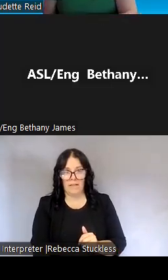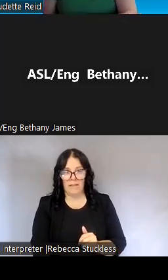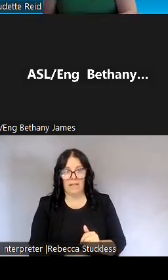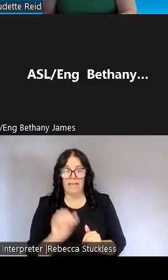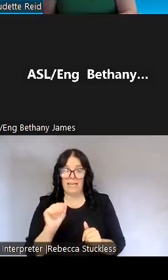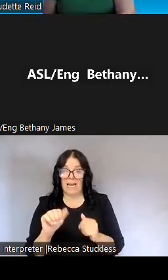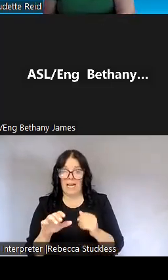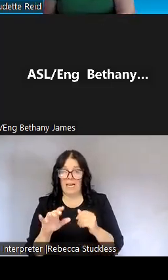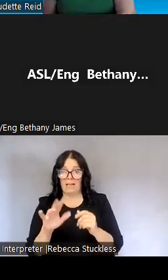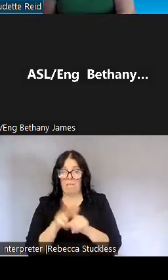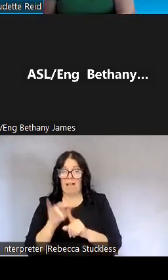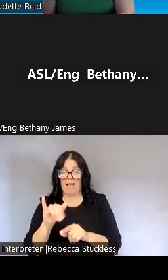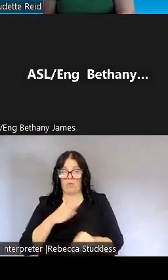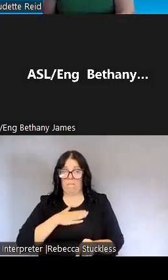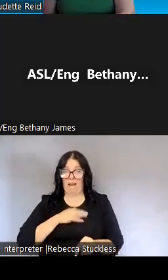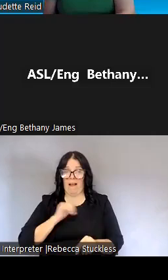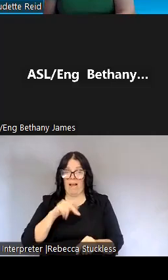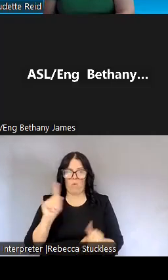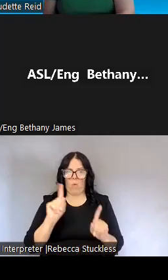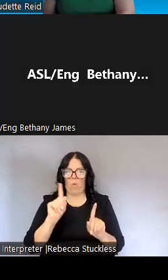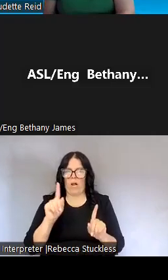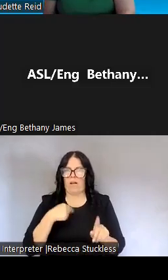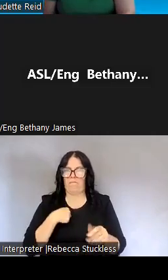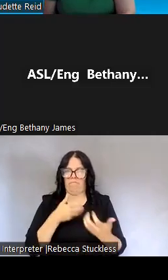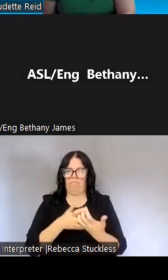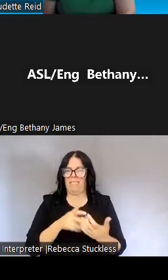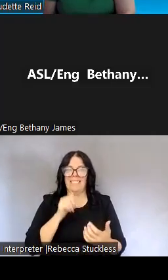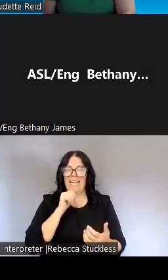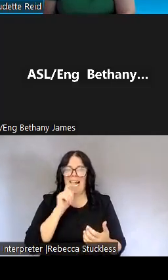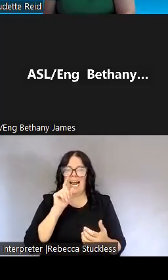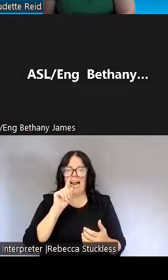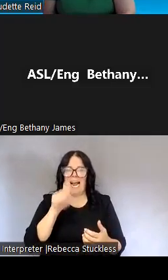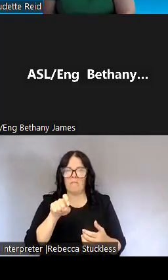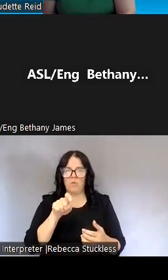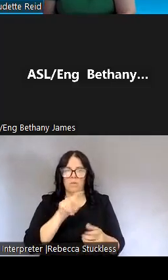problem for you, and it doesn't have to be across the board.